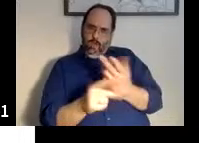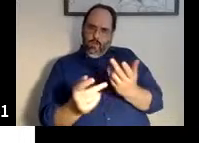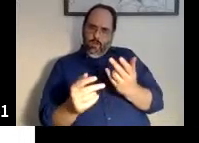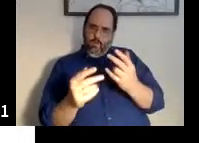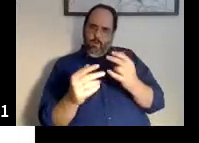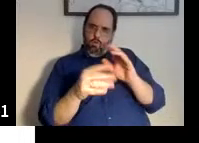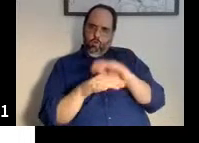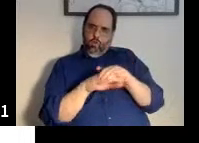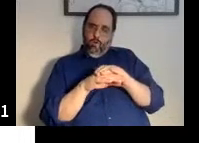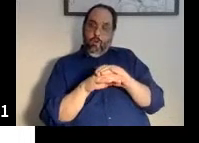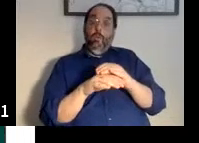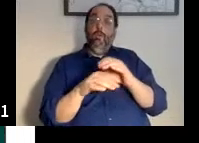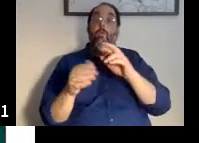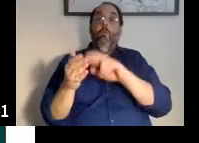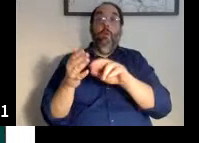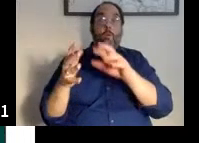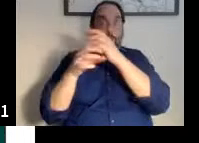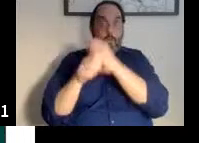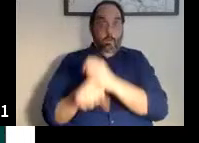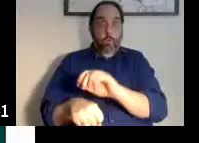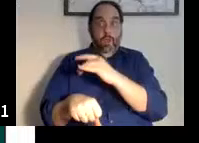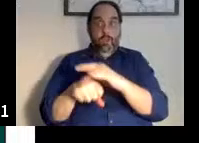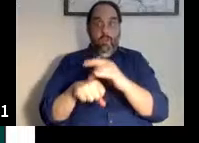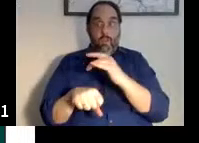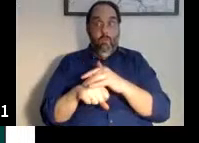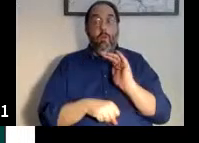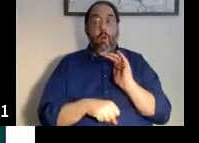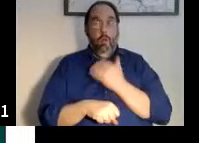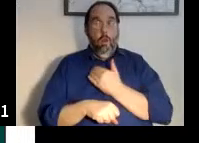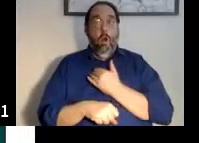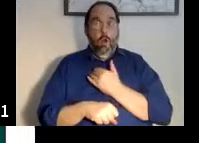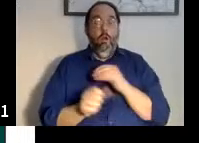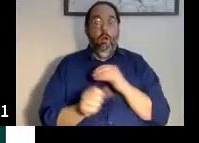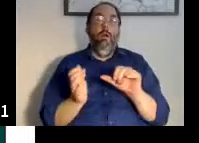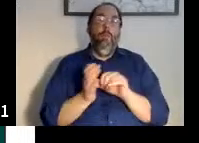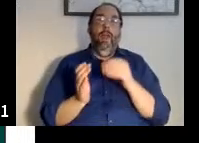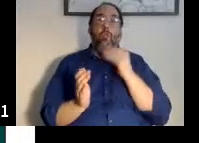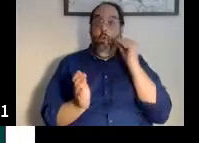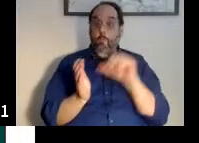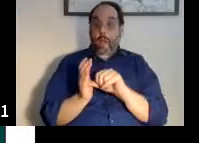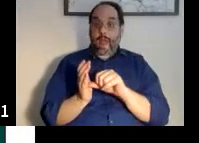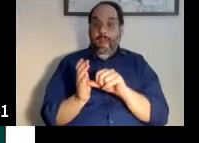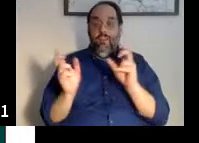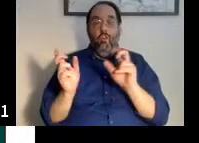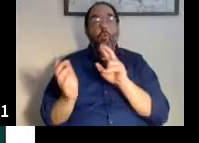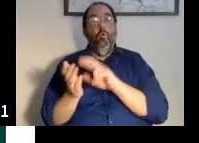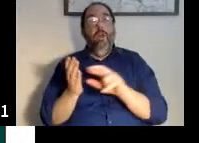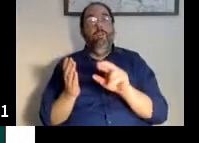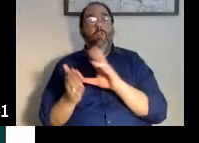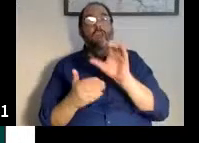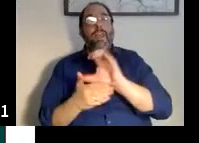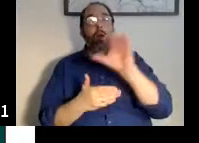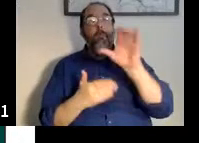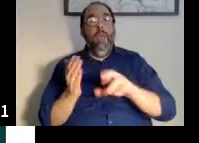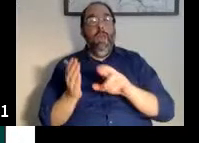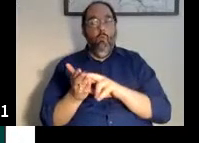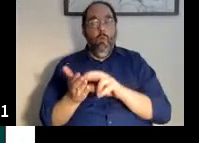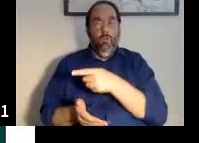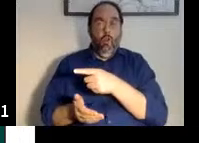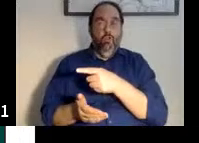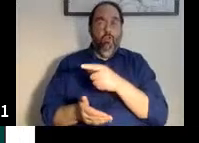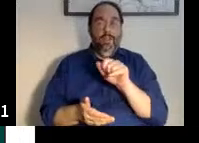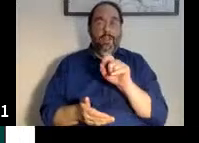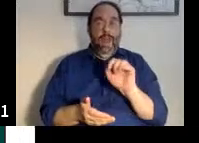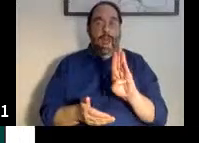is summarized and available on the Access Board's homepage. If you go to research and completed research, you can find that